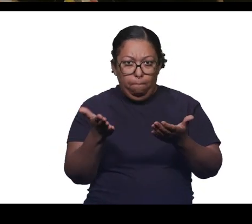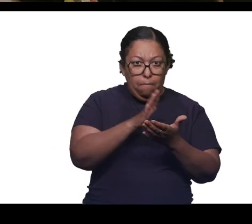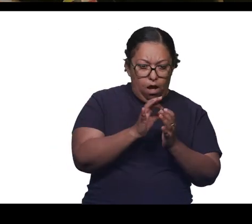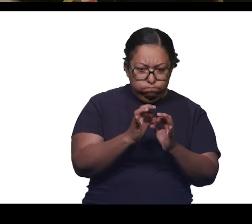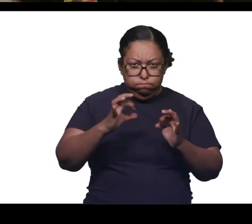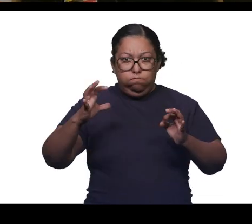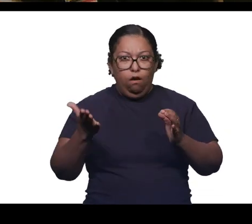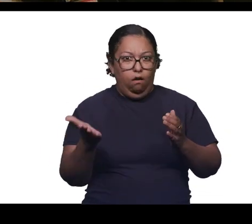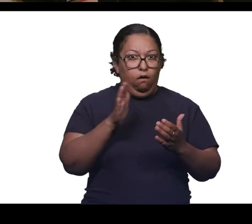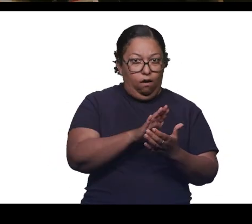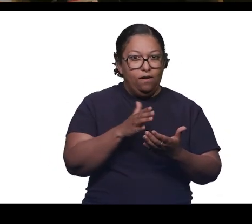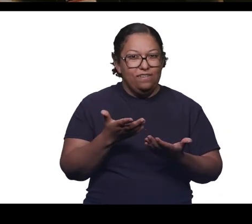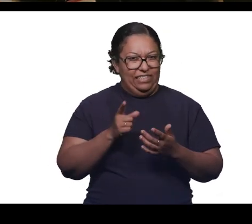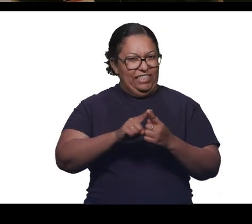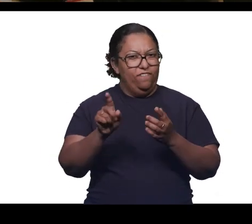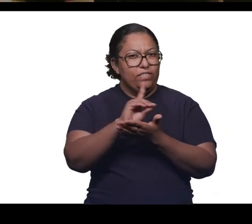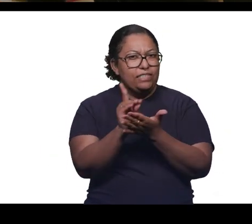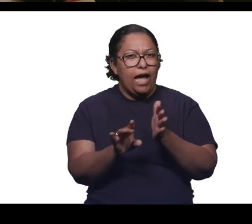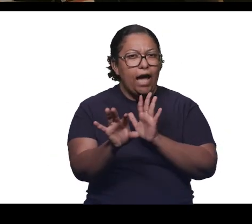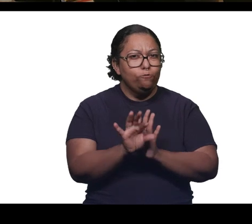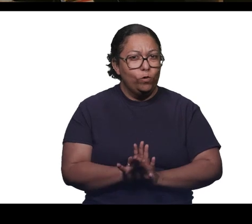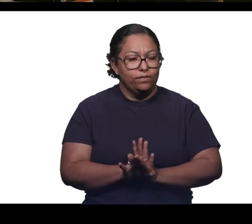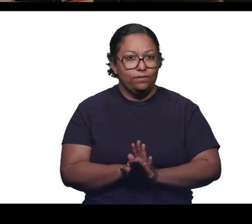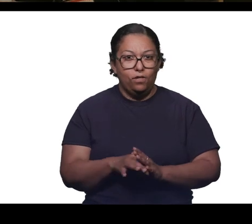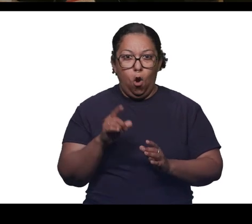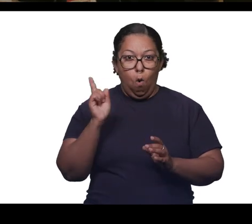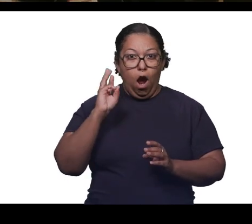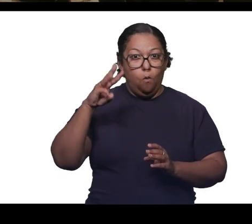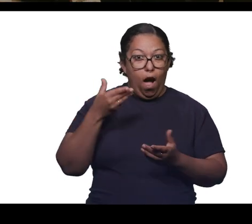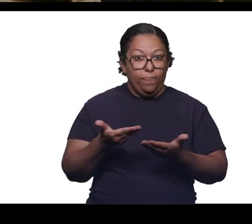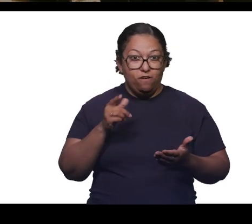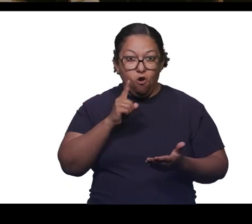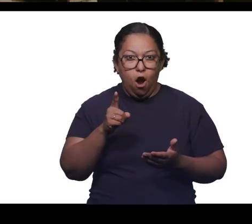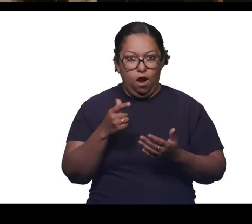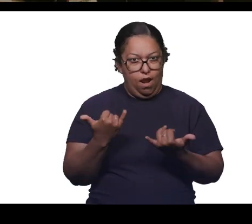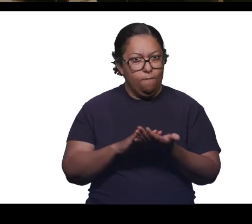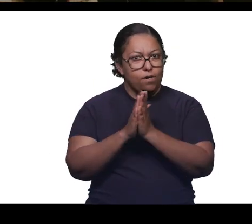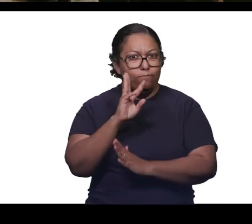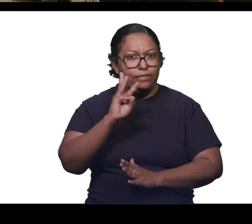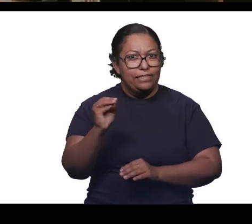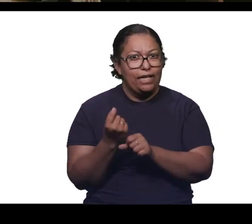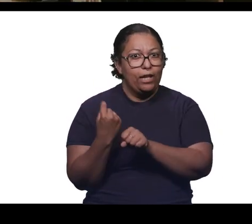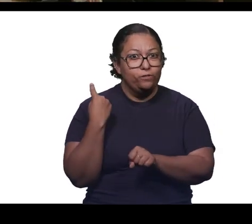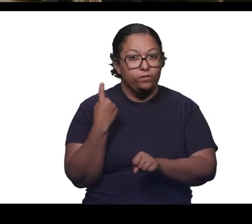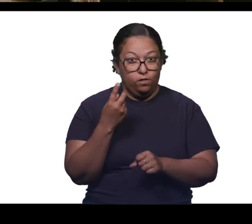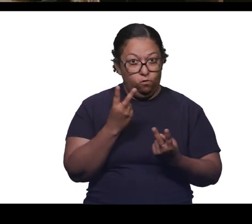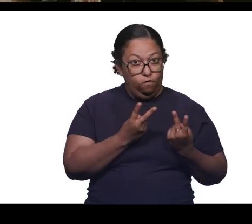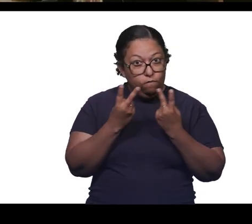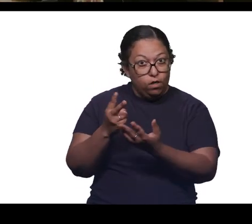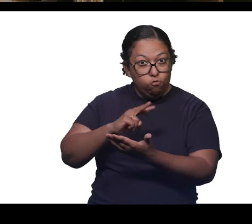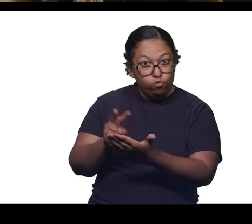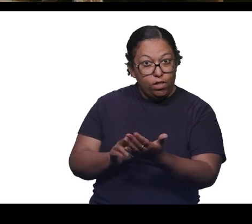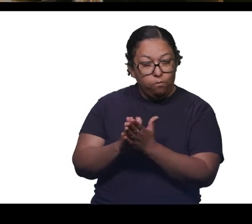all different design choices. Where the Wild Things Are, it turned 60 years old last year. If you revisit that book, the pictures actually